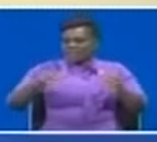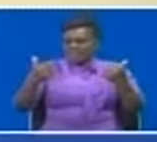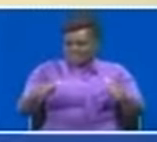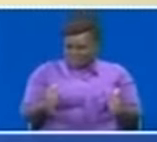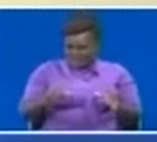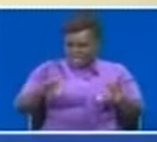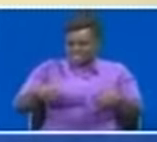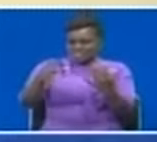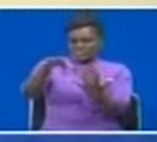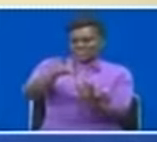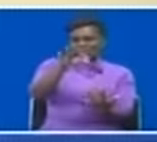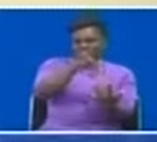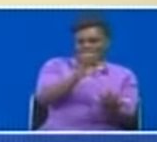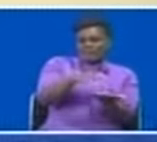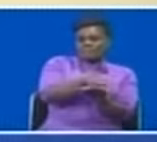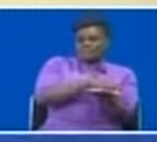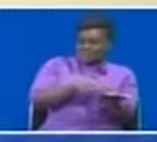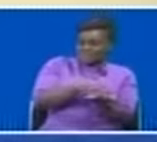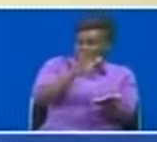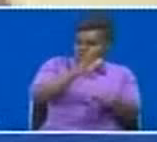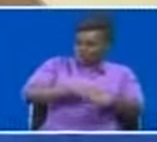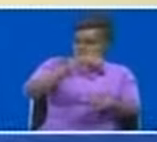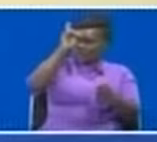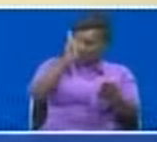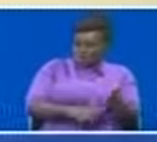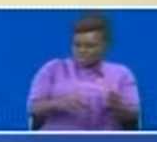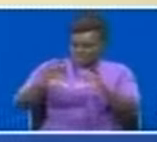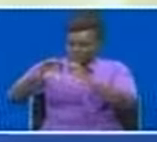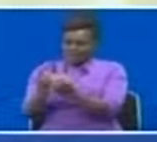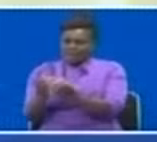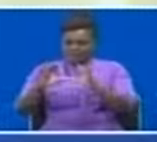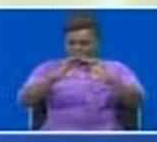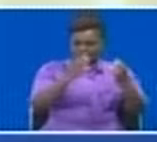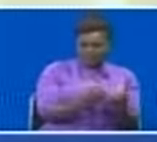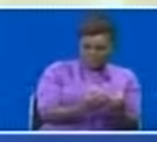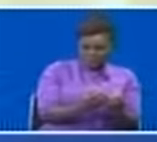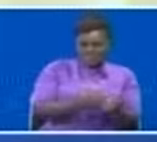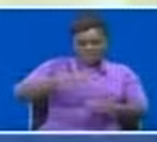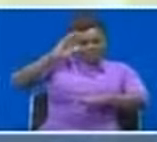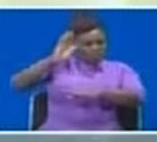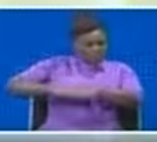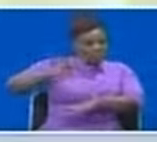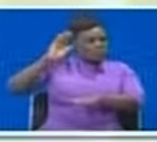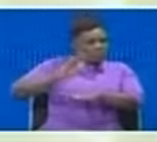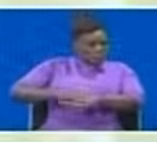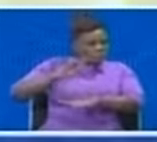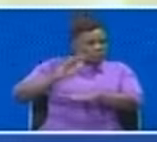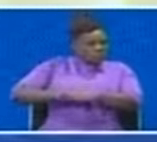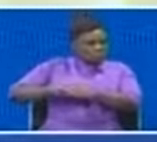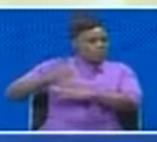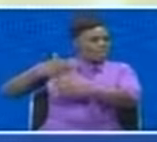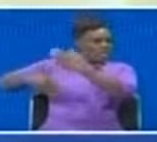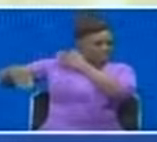Kenyan choices on the basis of clanism. The greatest legacy